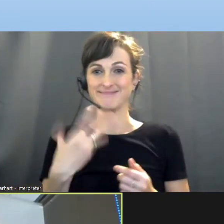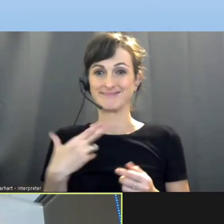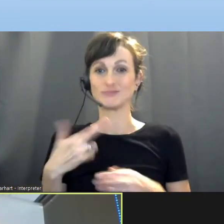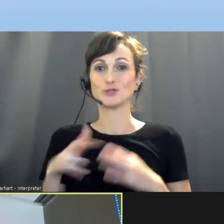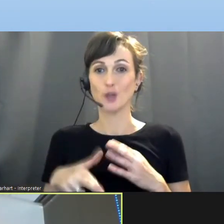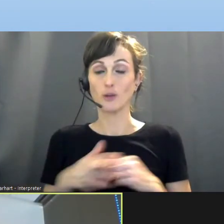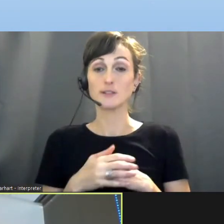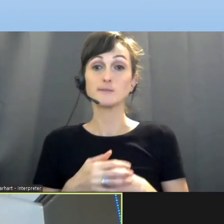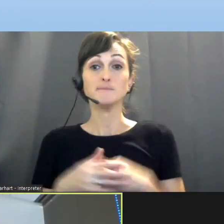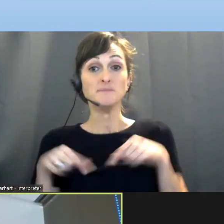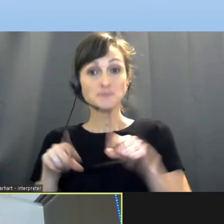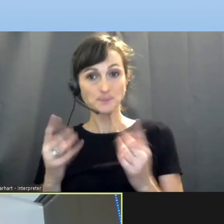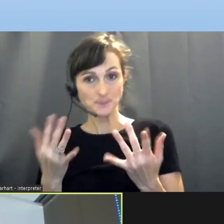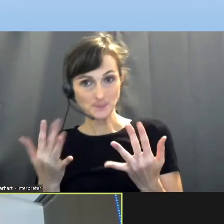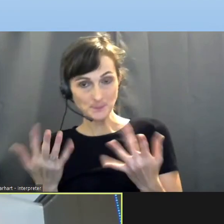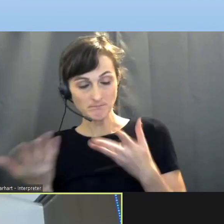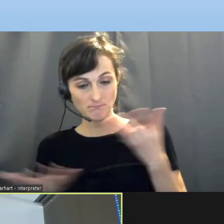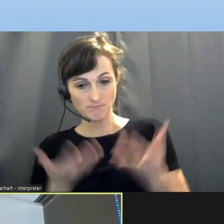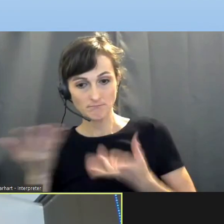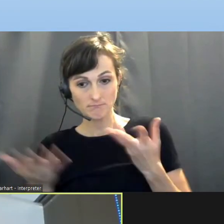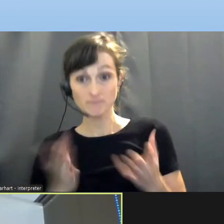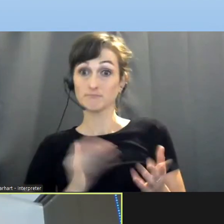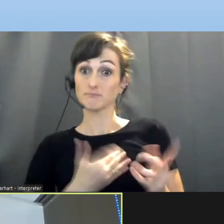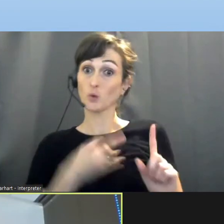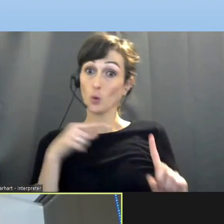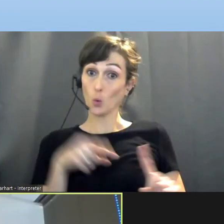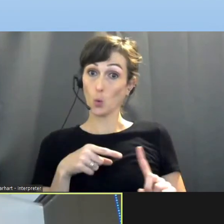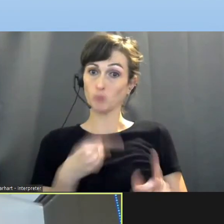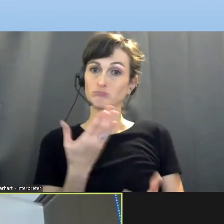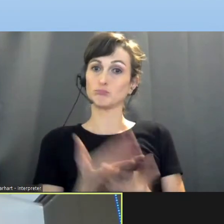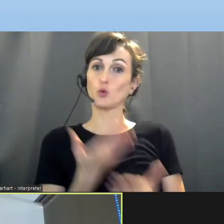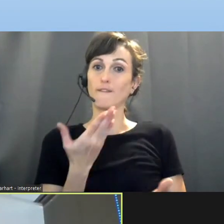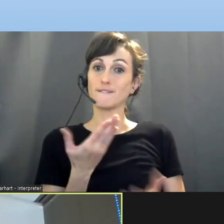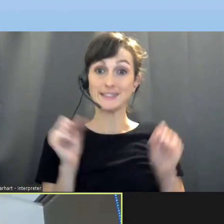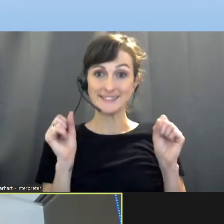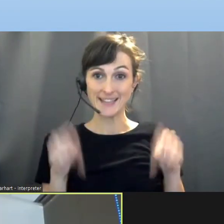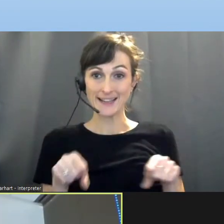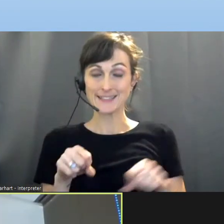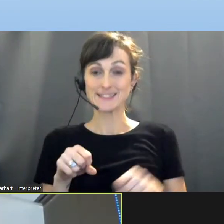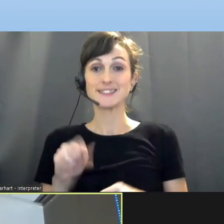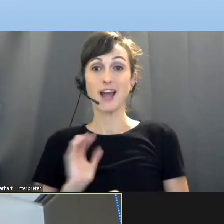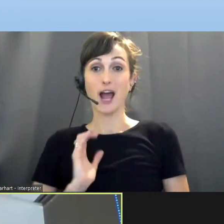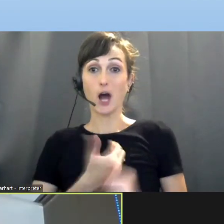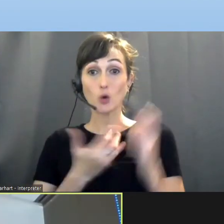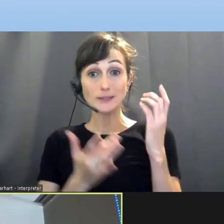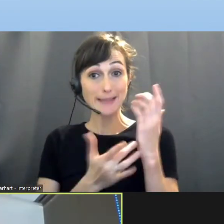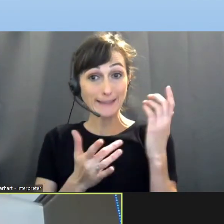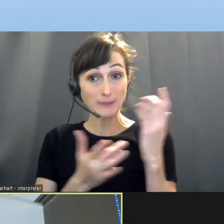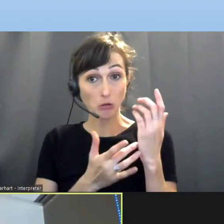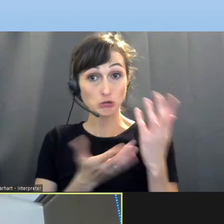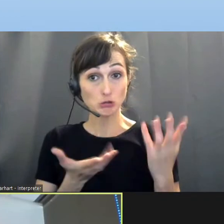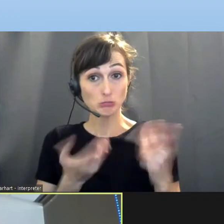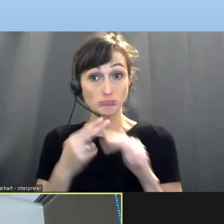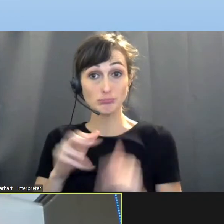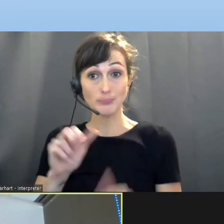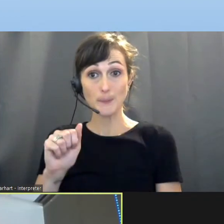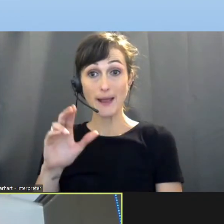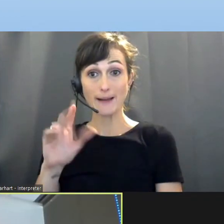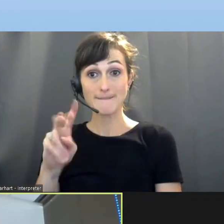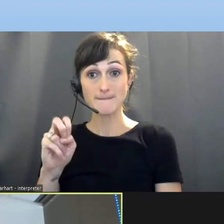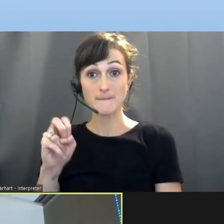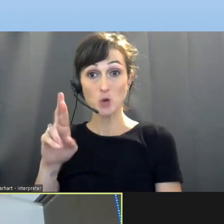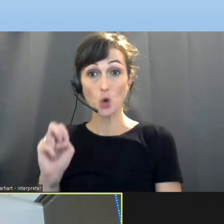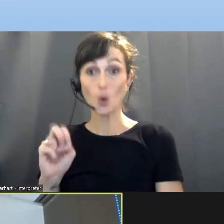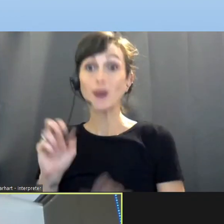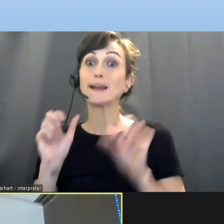the meantime, the goal of this is to prove the Active Pure technology can help reduce the pathogens in those areas. So